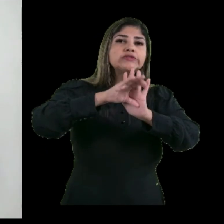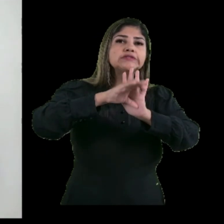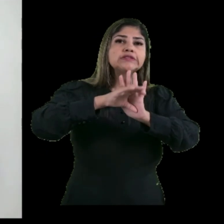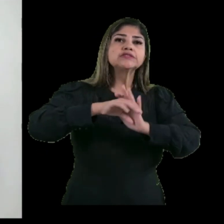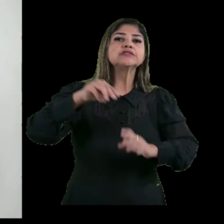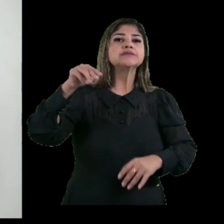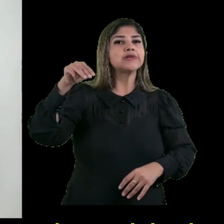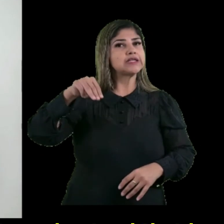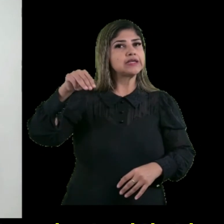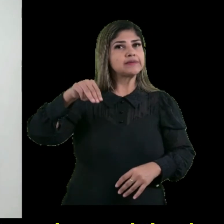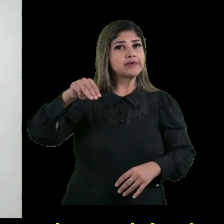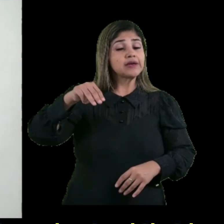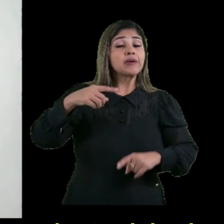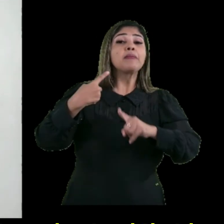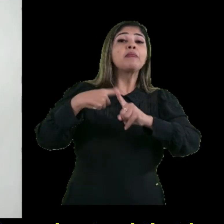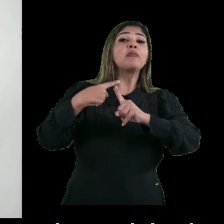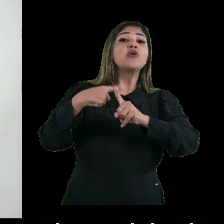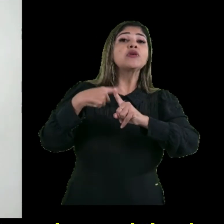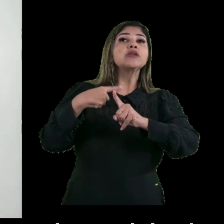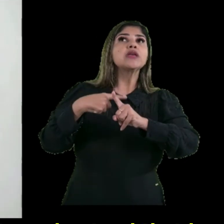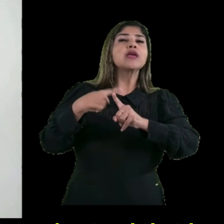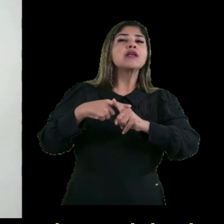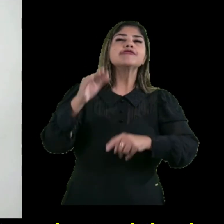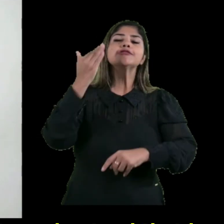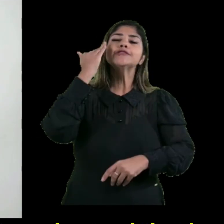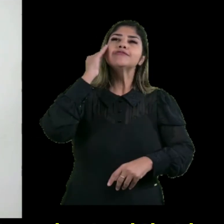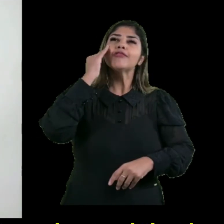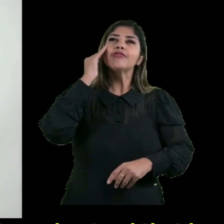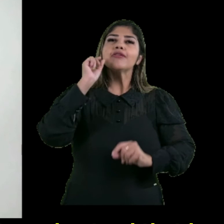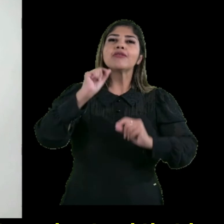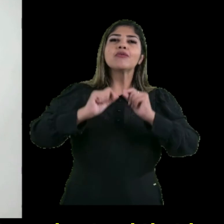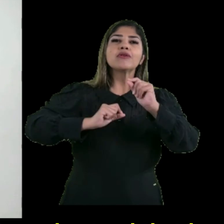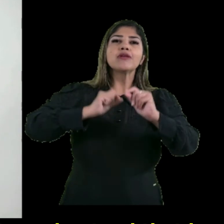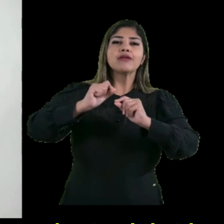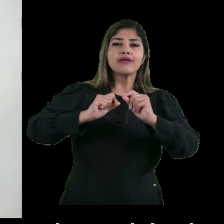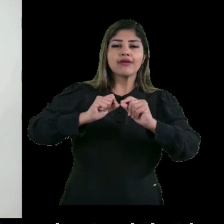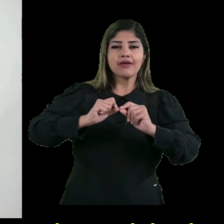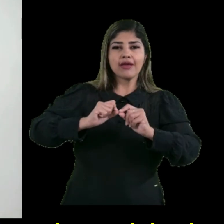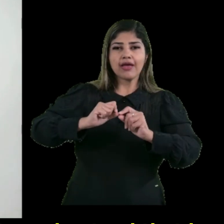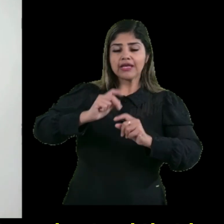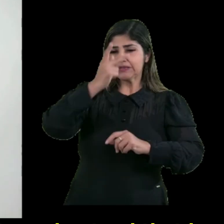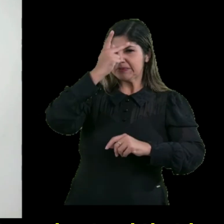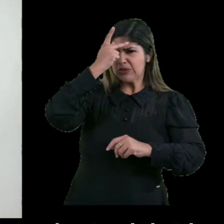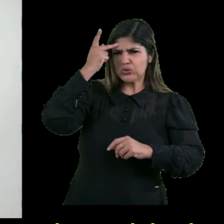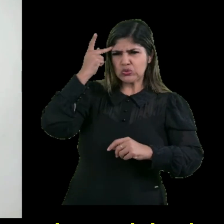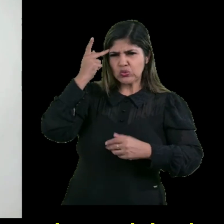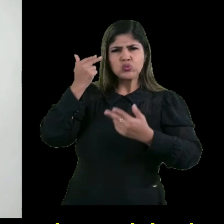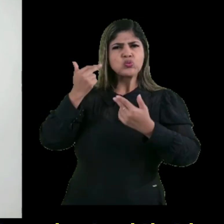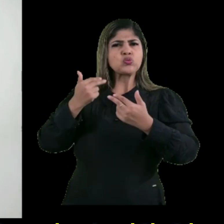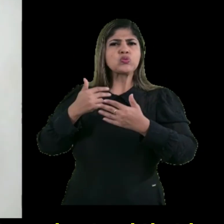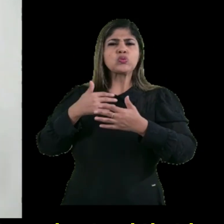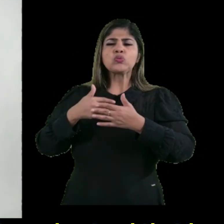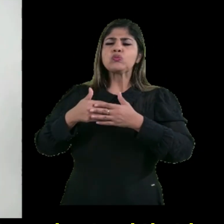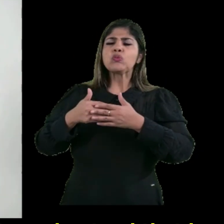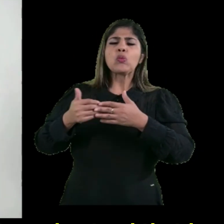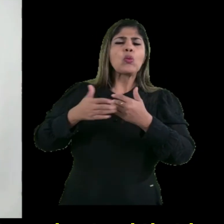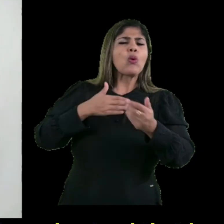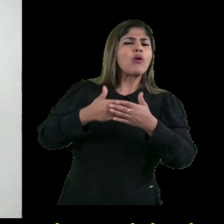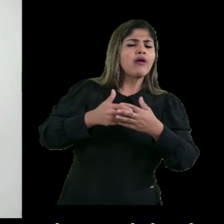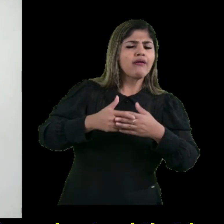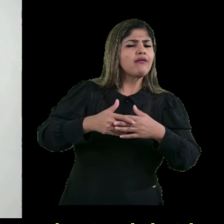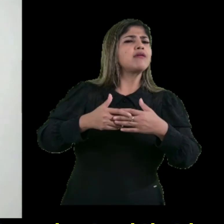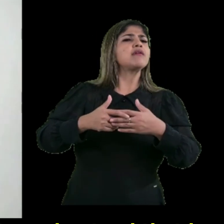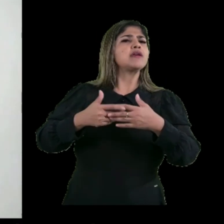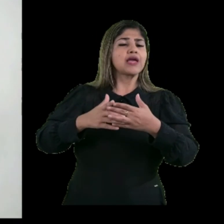mathematics because the student is going to understand that the human beings, just like him many